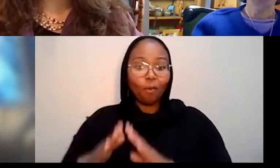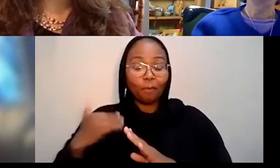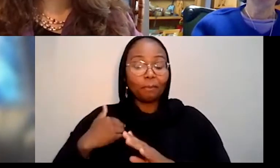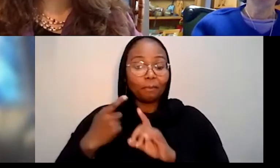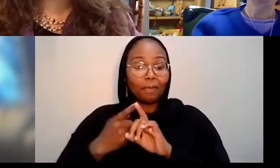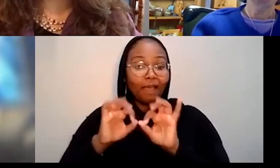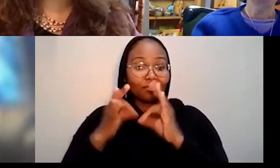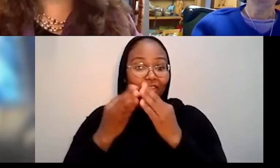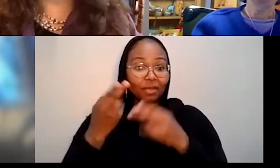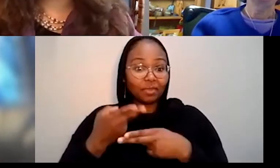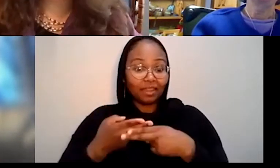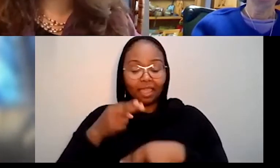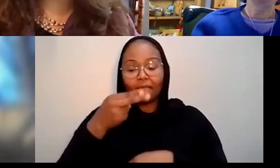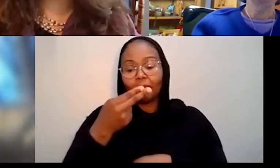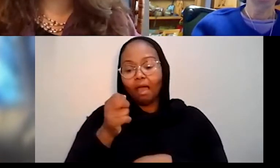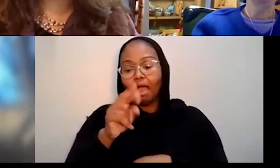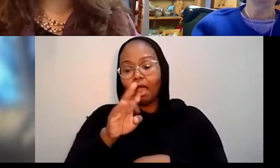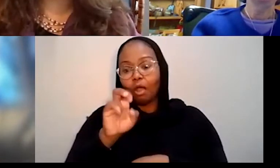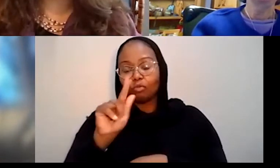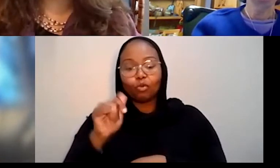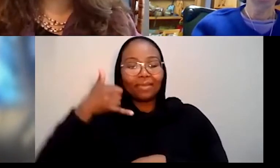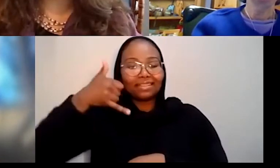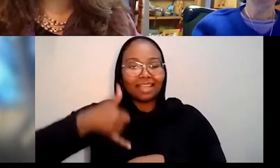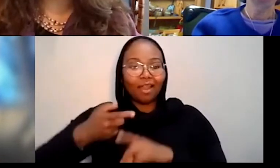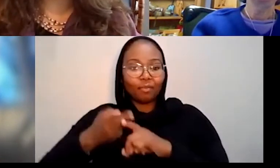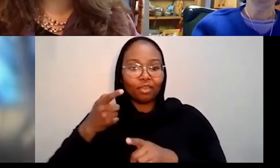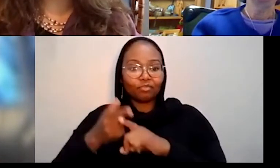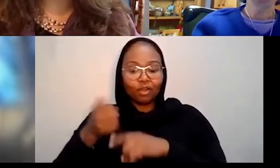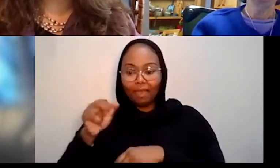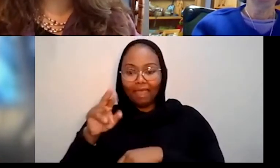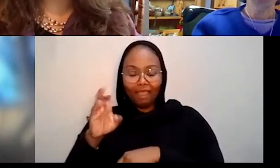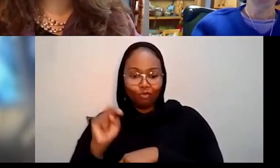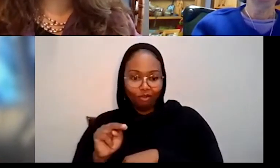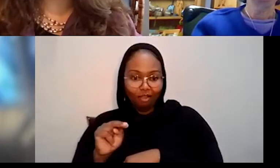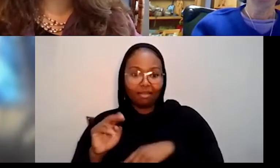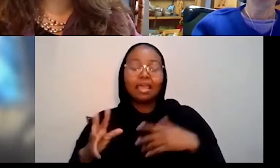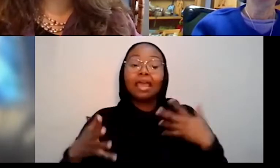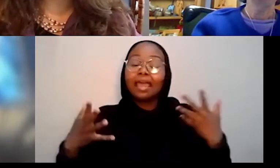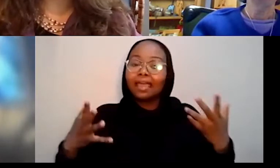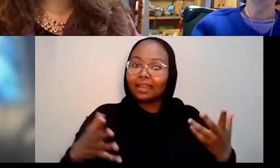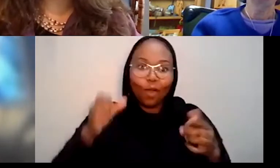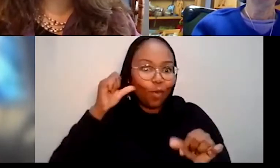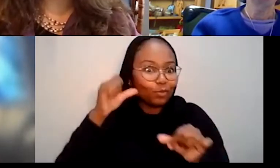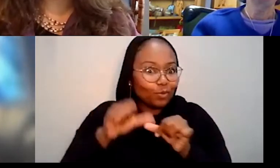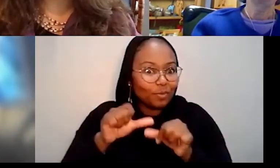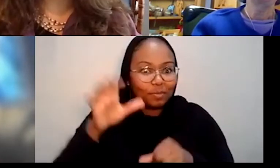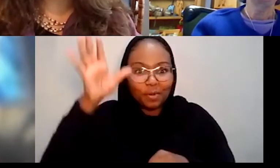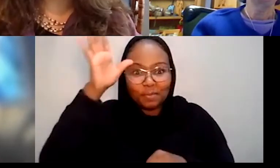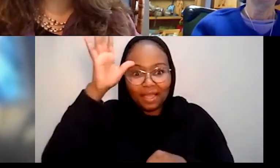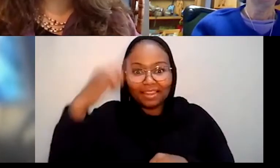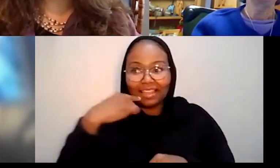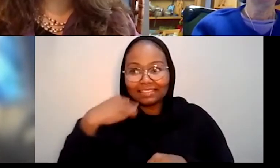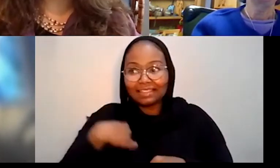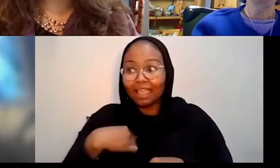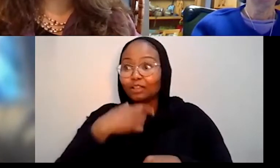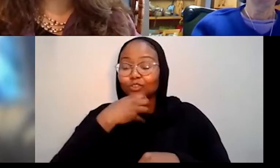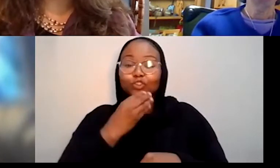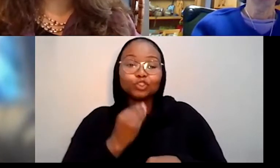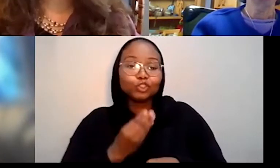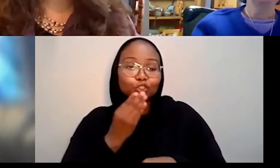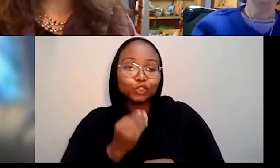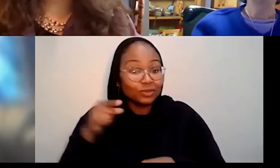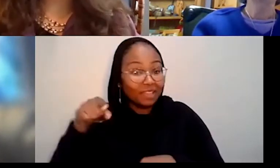which is Arabic for Aaron. And I always recall my father saying to me, you know, Jews are our brothers and